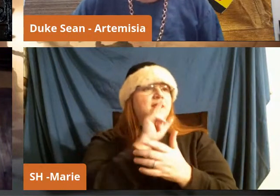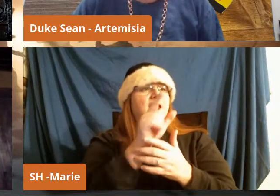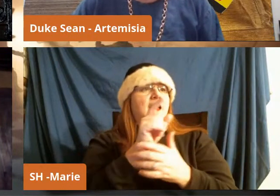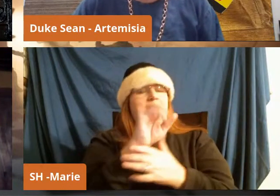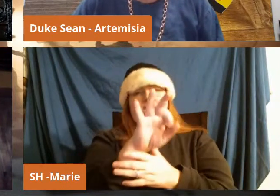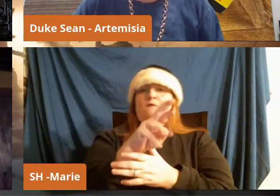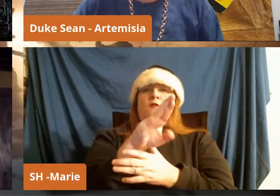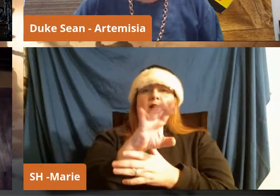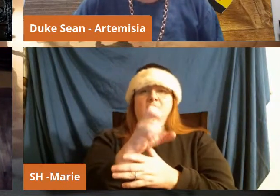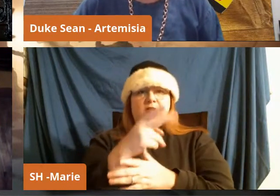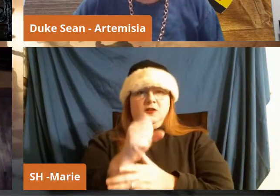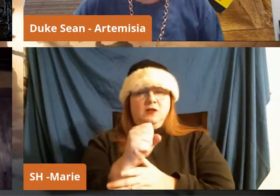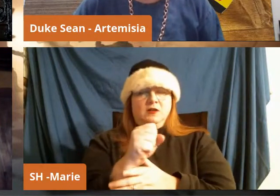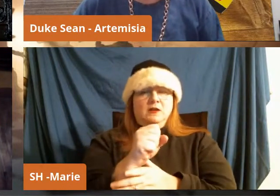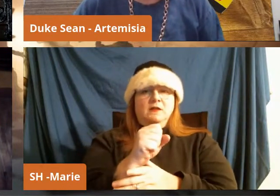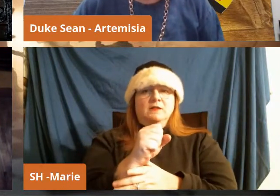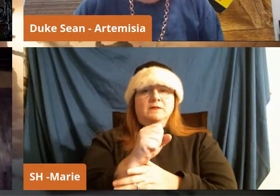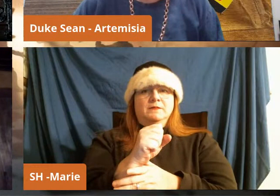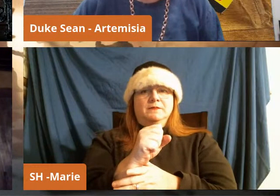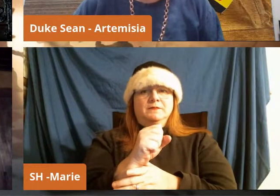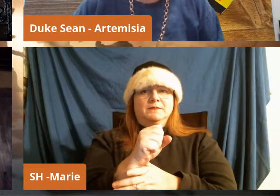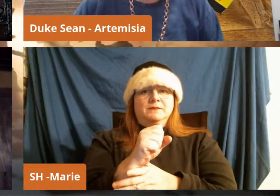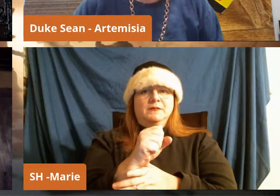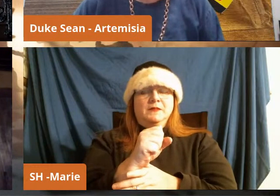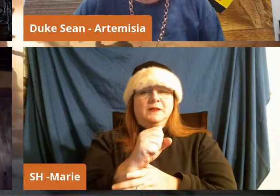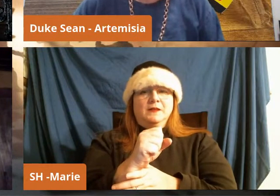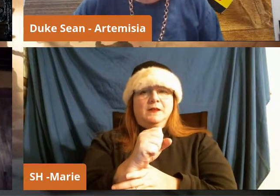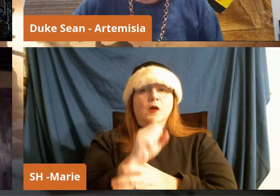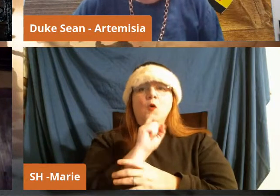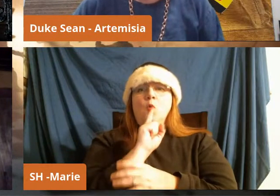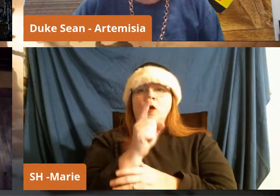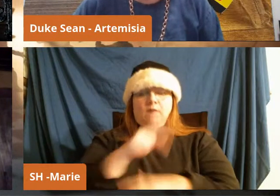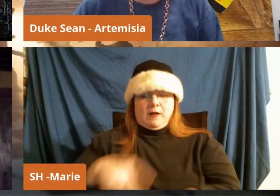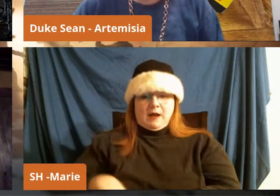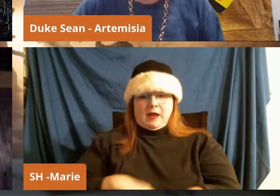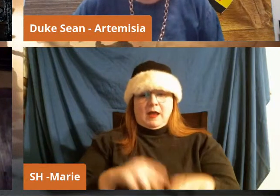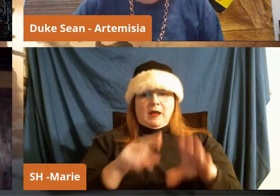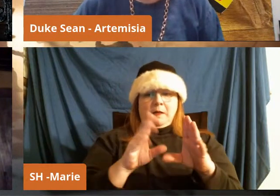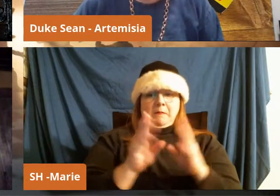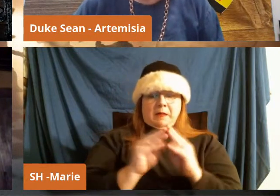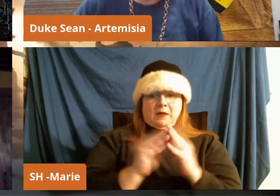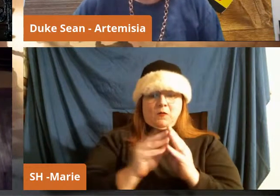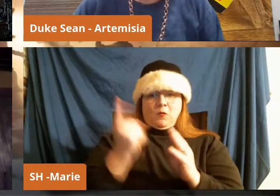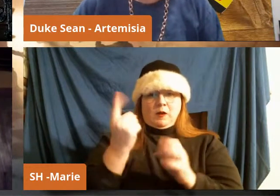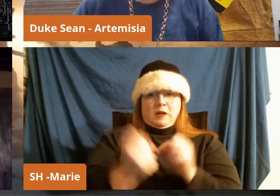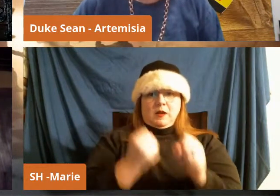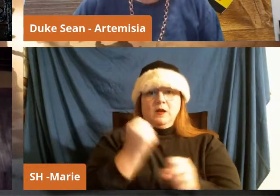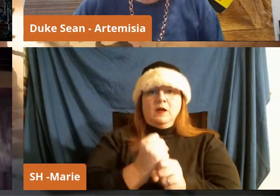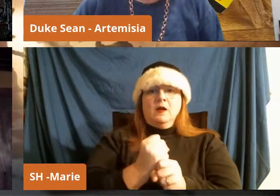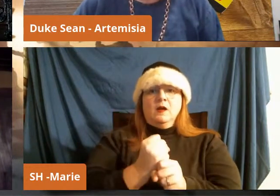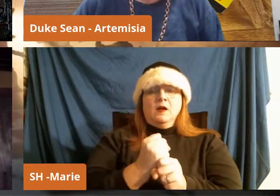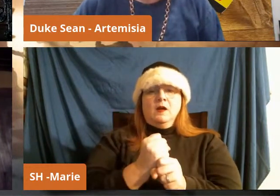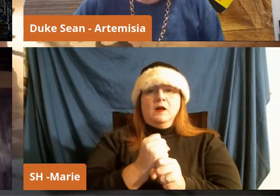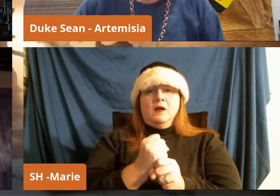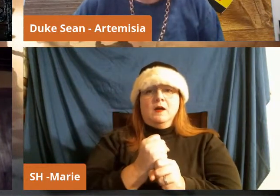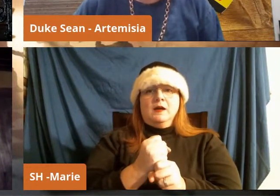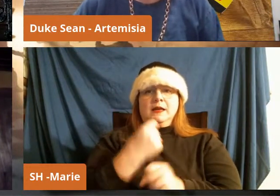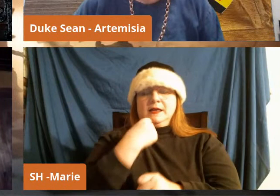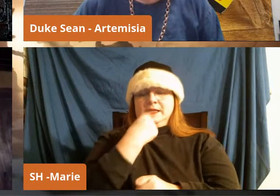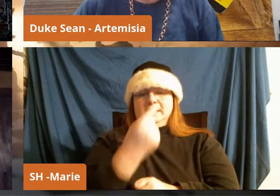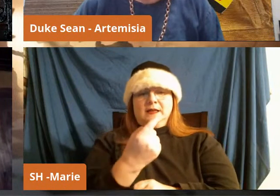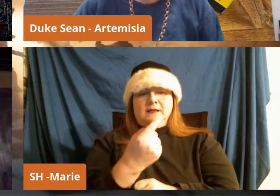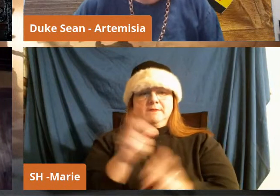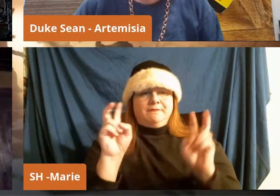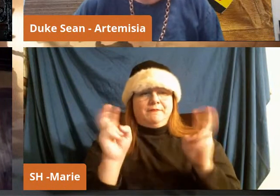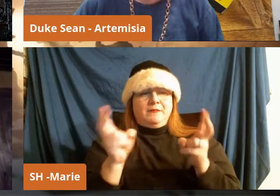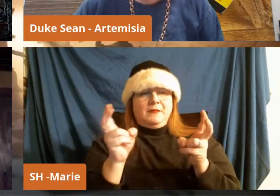franchise. In fact, we had one of our knights councils one year. We had one of our knights that made a statement that